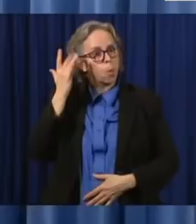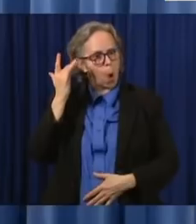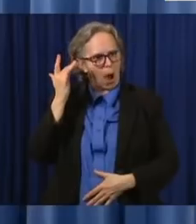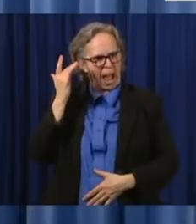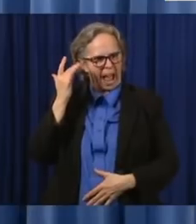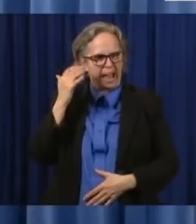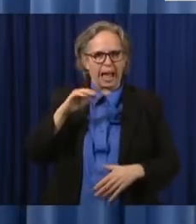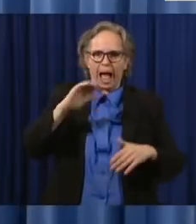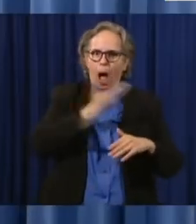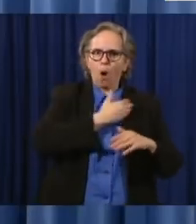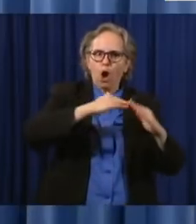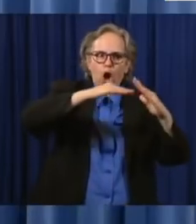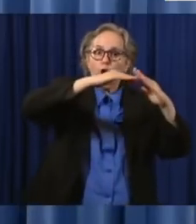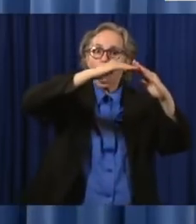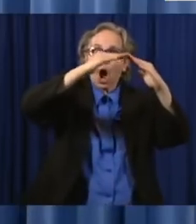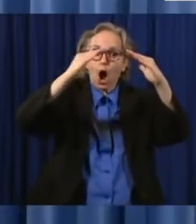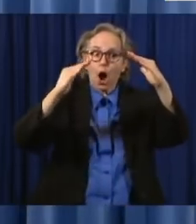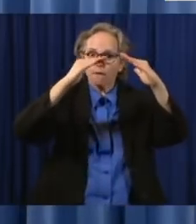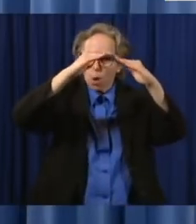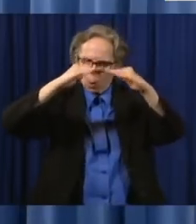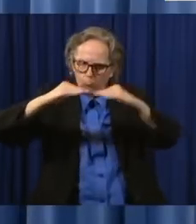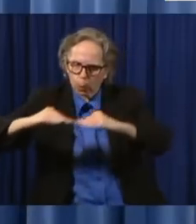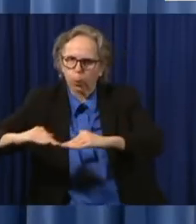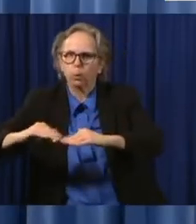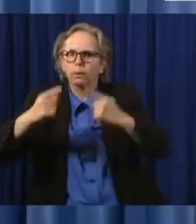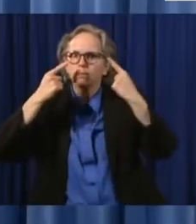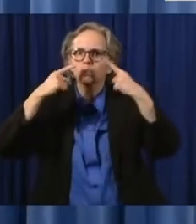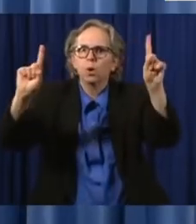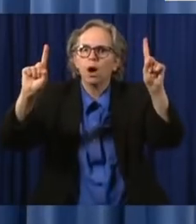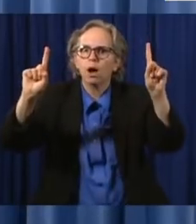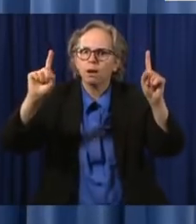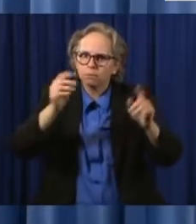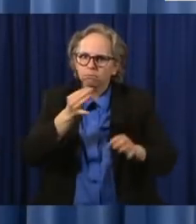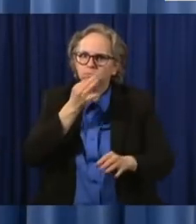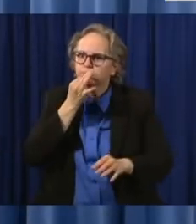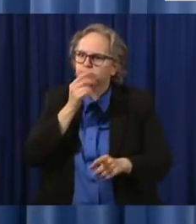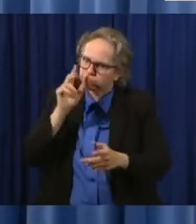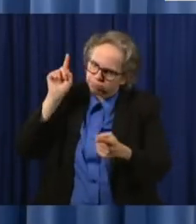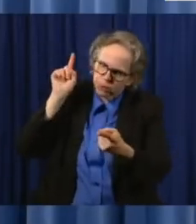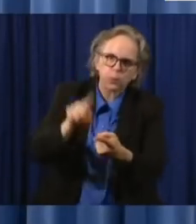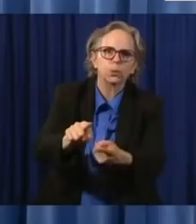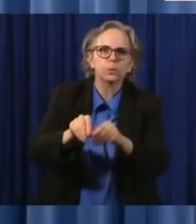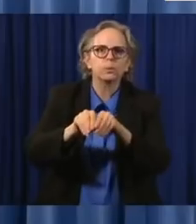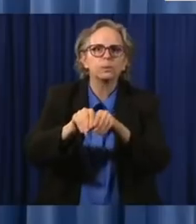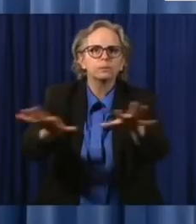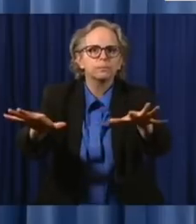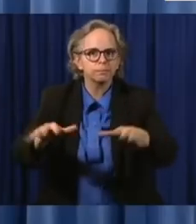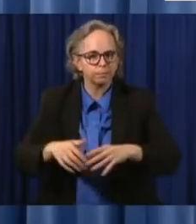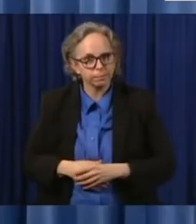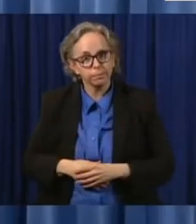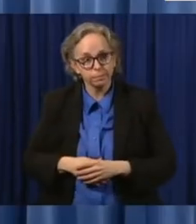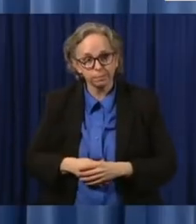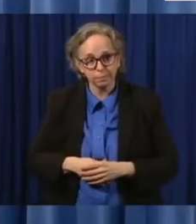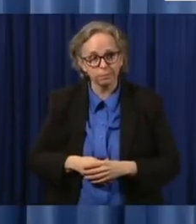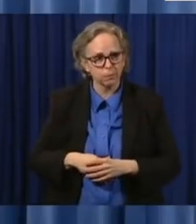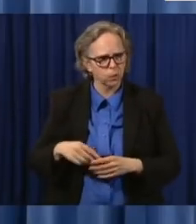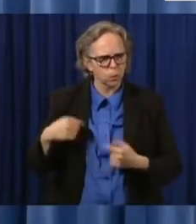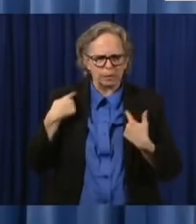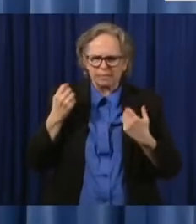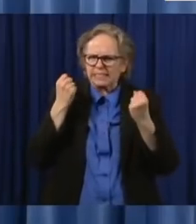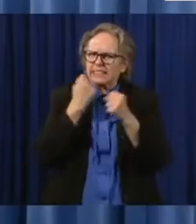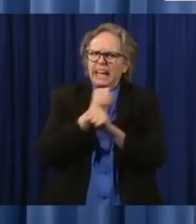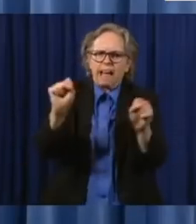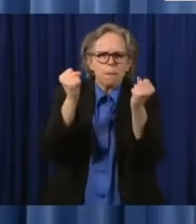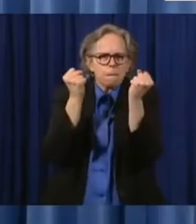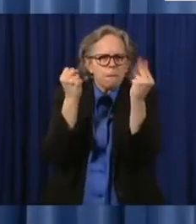of this deadly virus. That's how we have saved the lives of many Ohioans, our neighbors, our friends, our